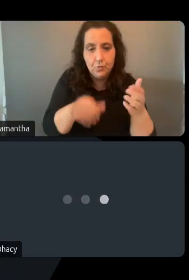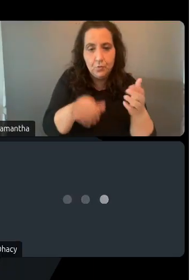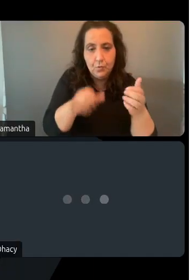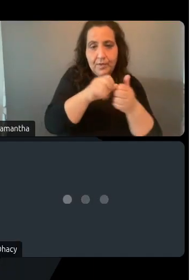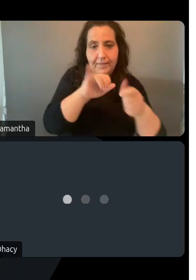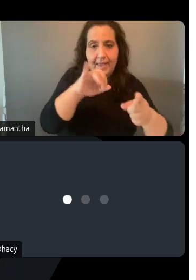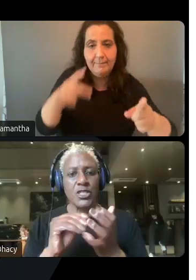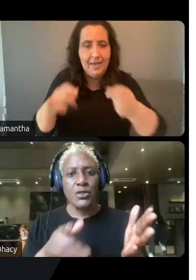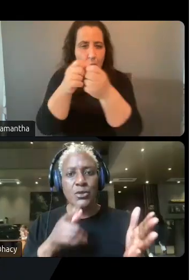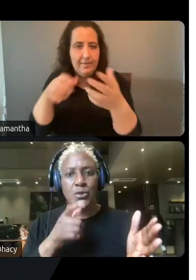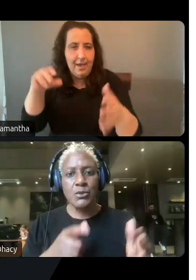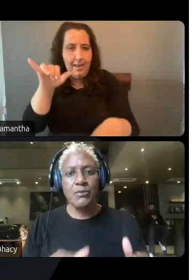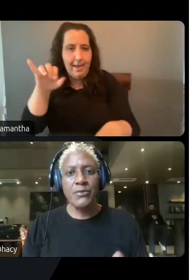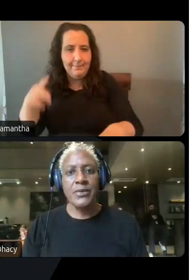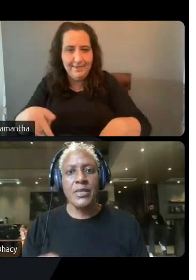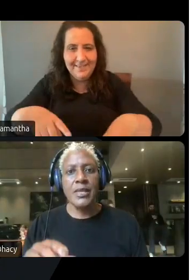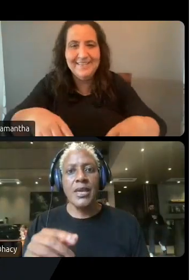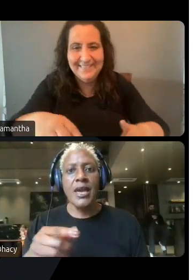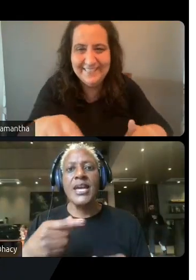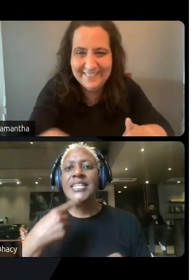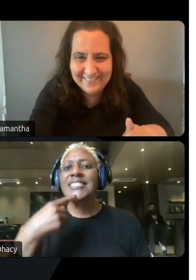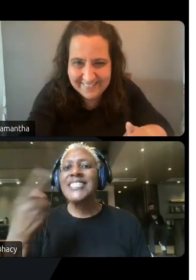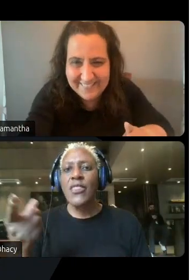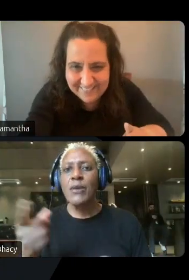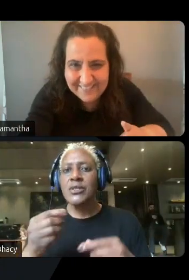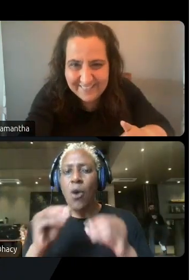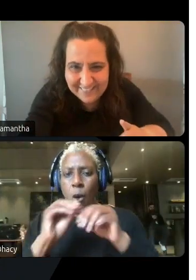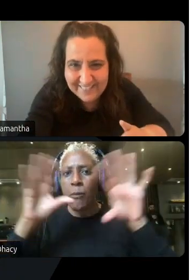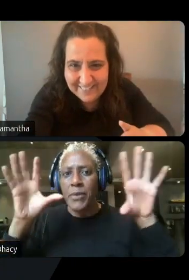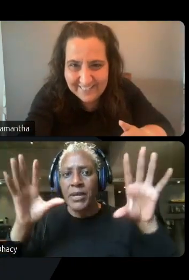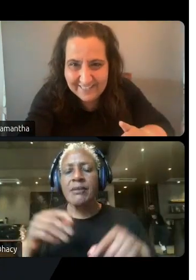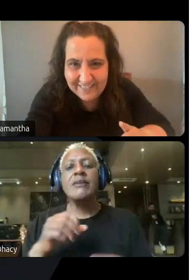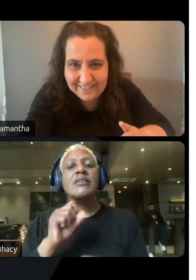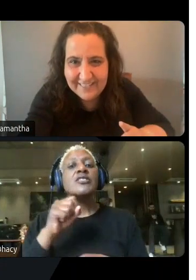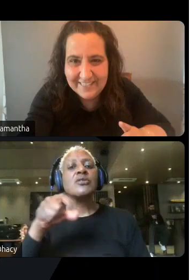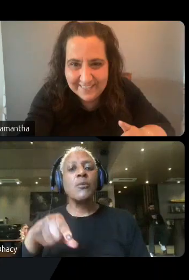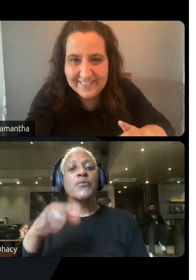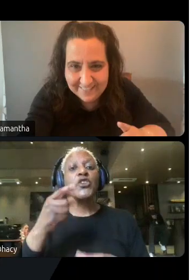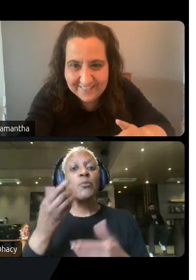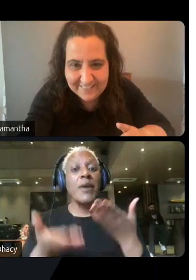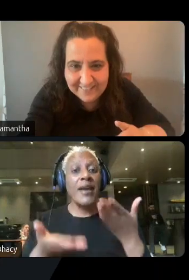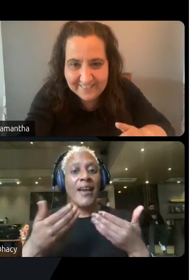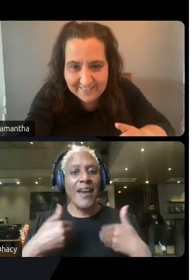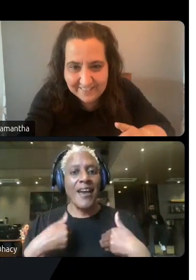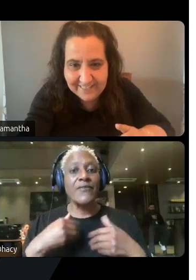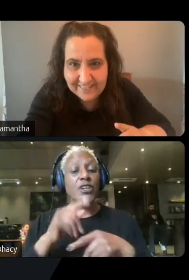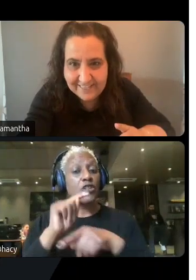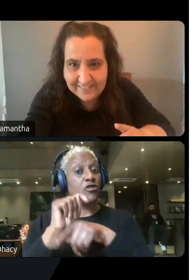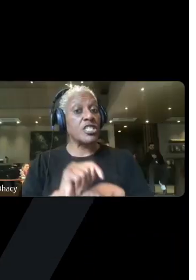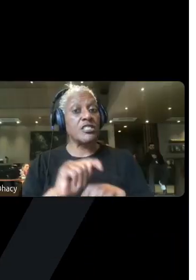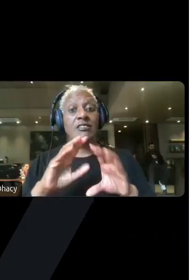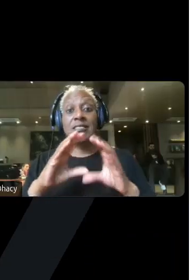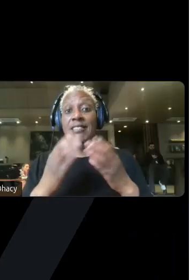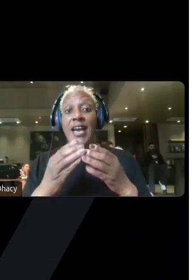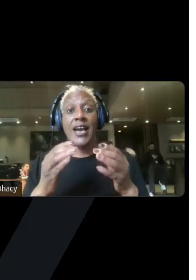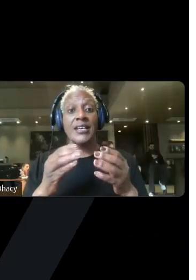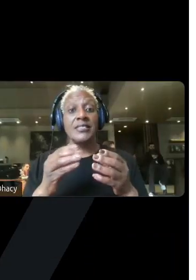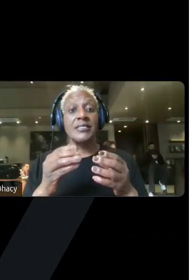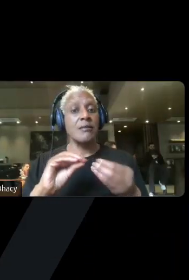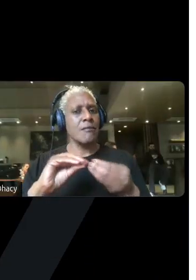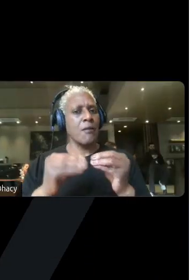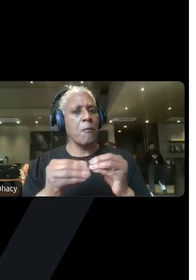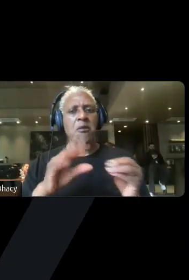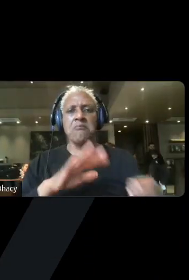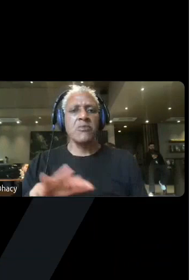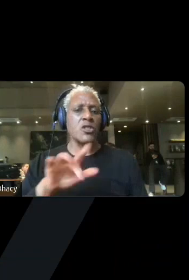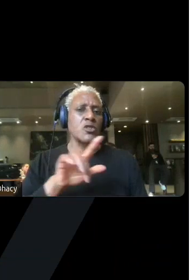breakdown here of elementary and middle versus high school. You may have a traditional class size of 25 to 33 students in